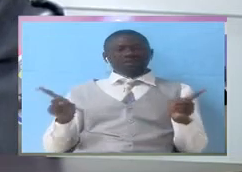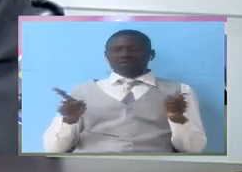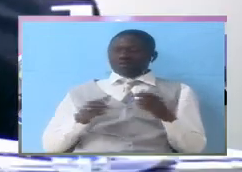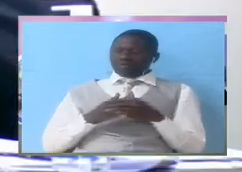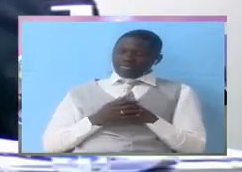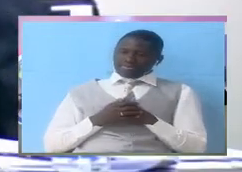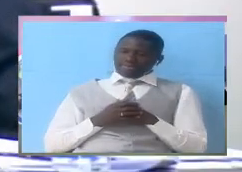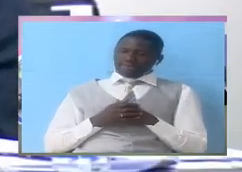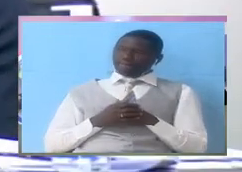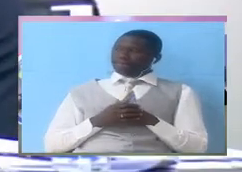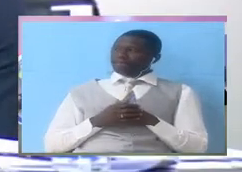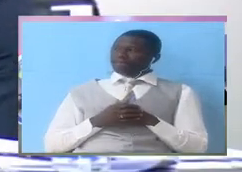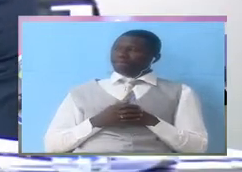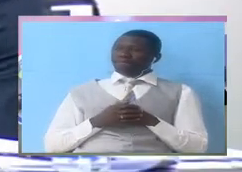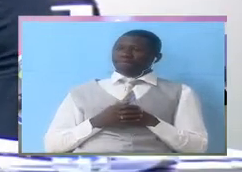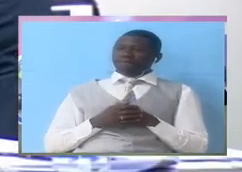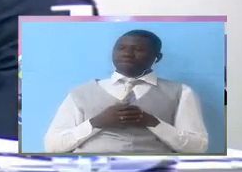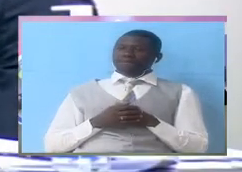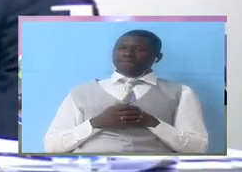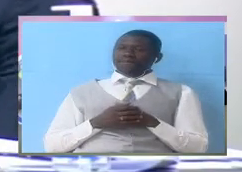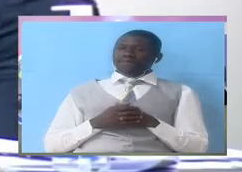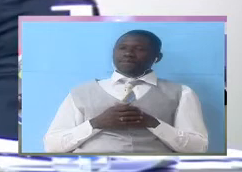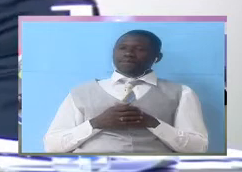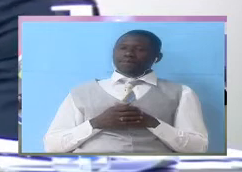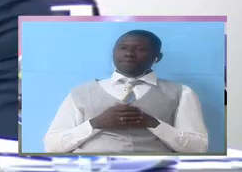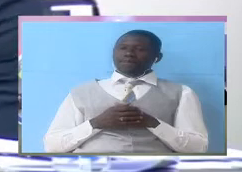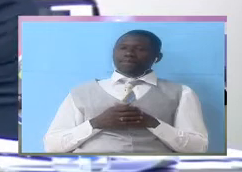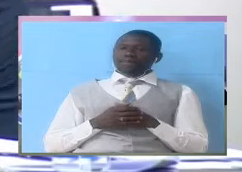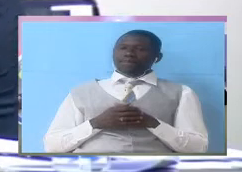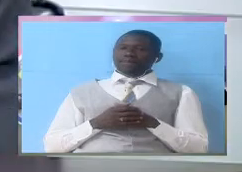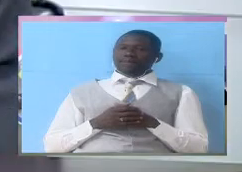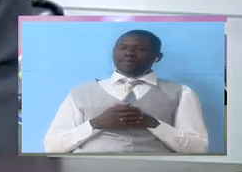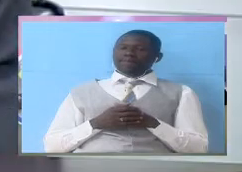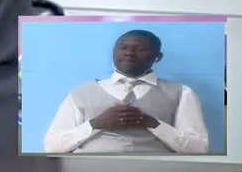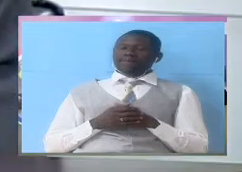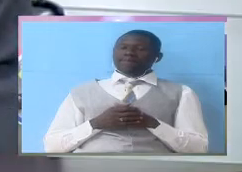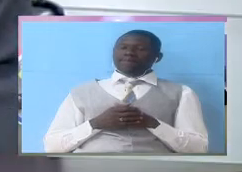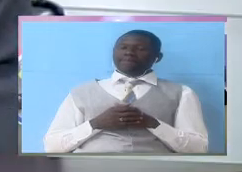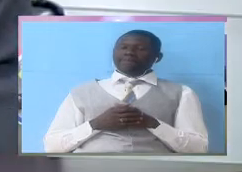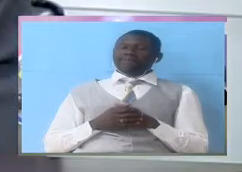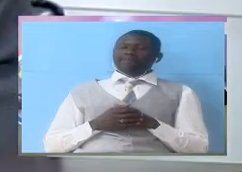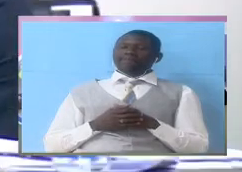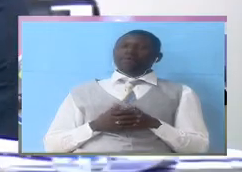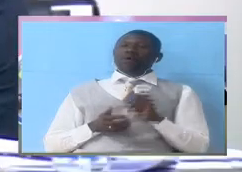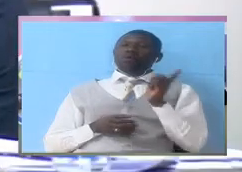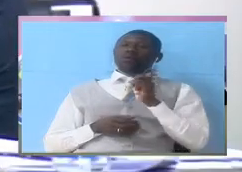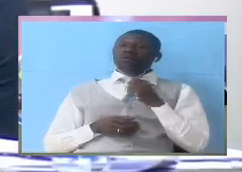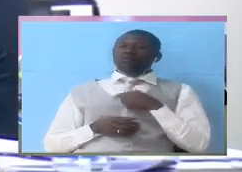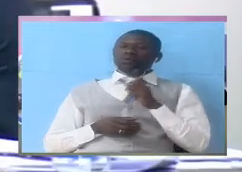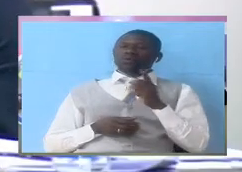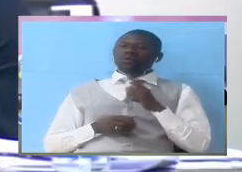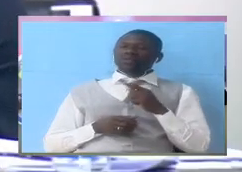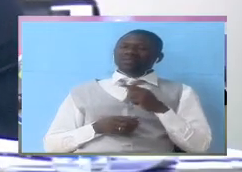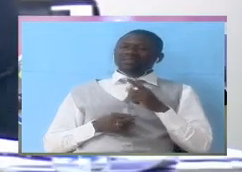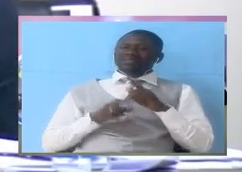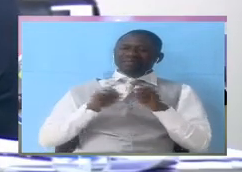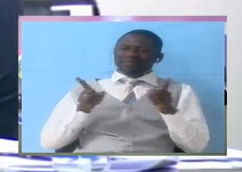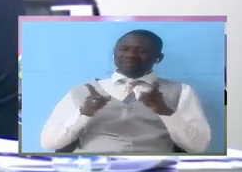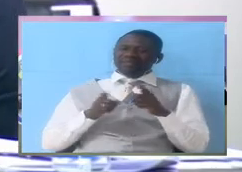What was so abhorrent? And well beyond my control. What was so abhorrent that it